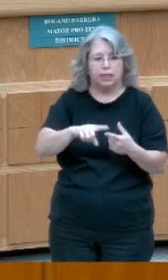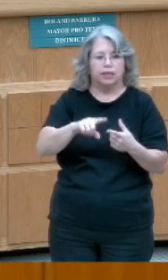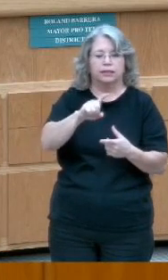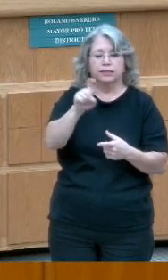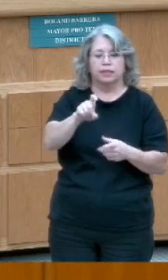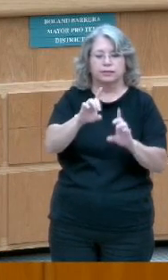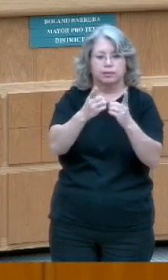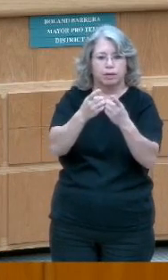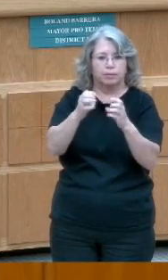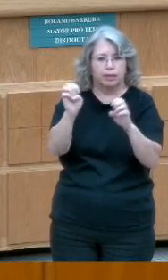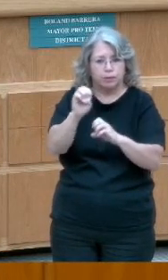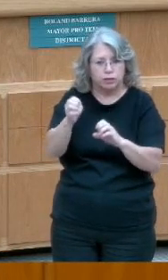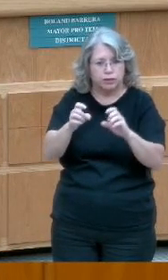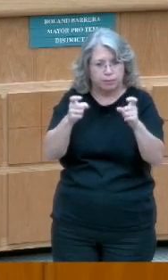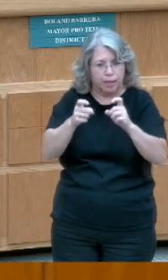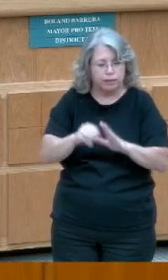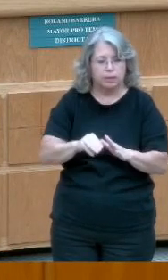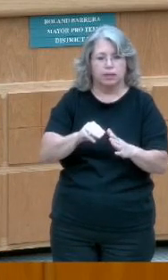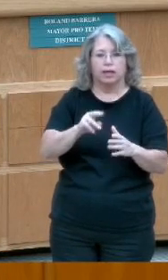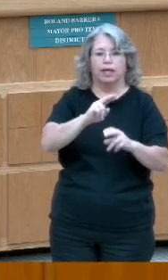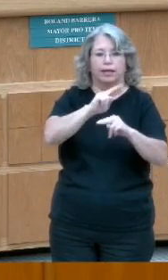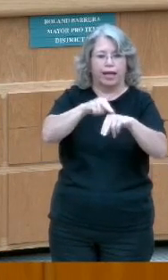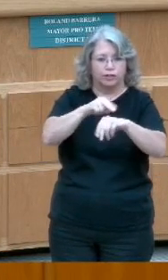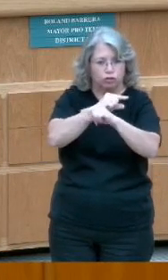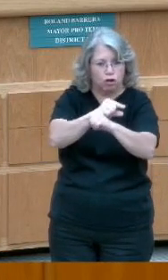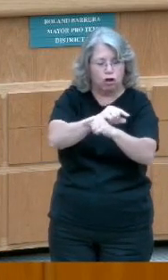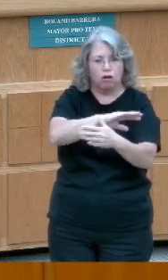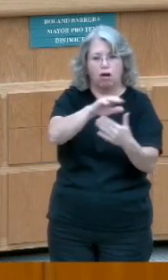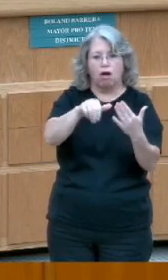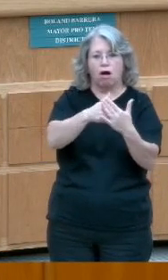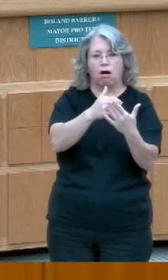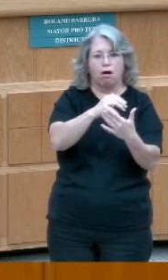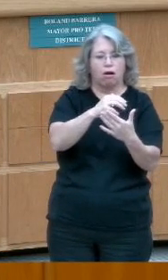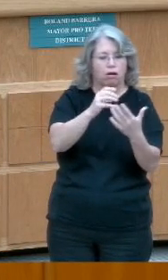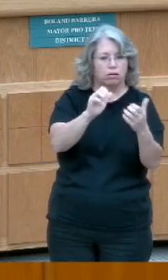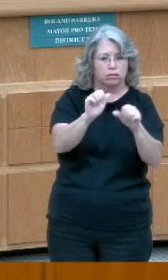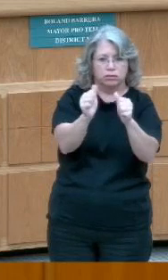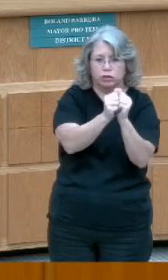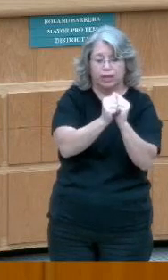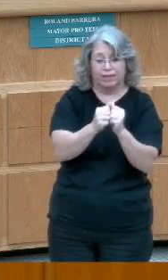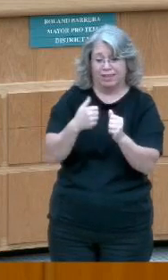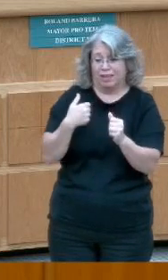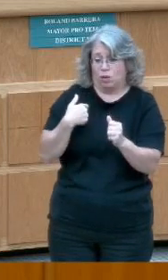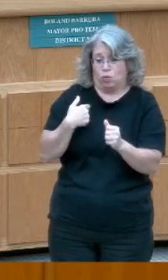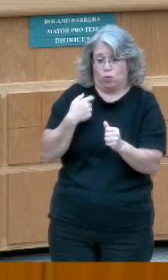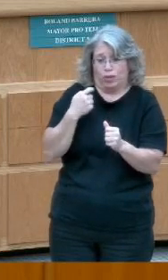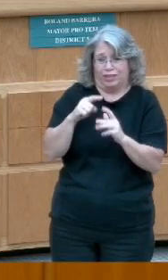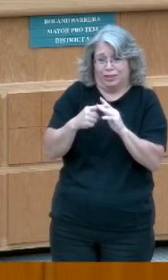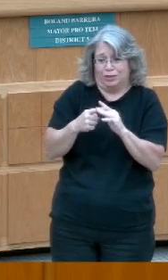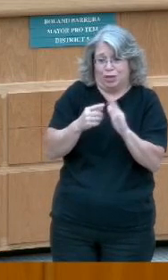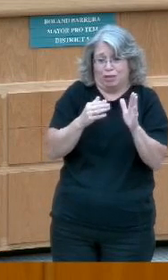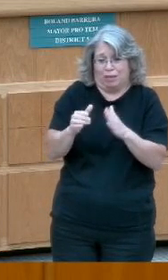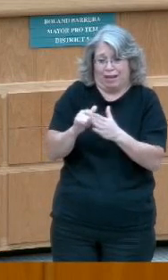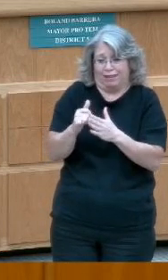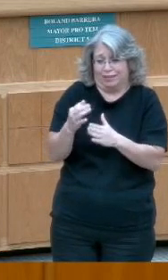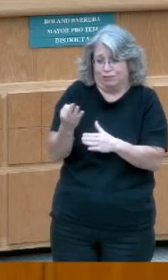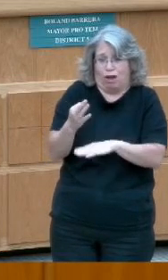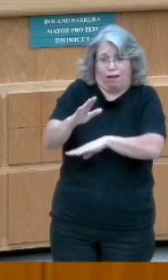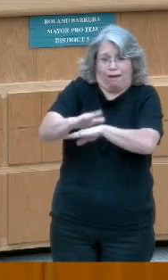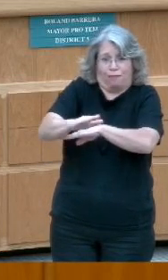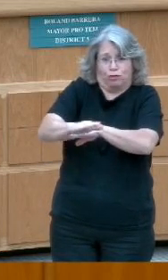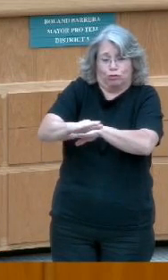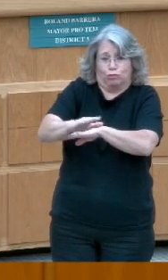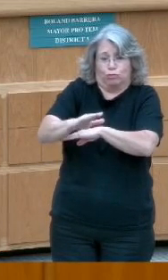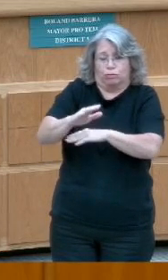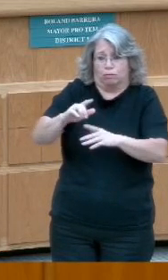Guard are all working together. And we basically planned this operation on a Friday afternoon to stand it up on a Sunday. It